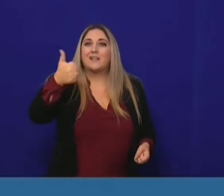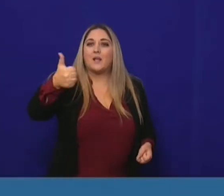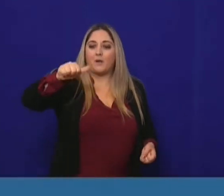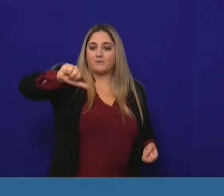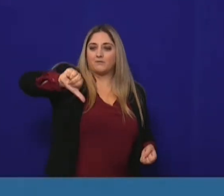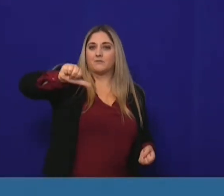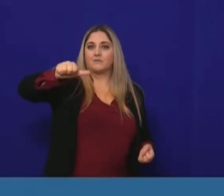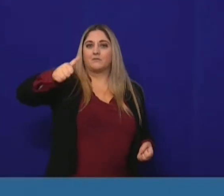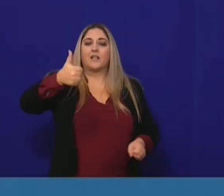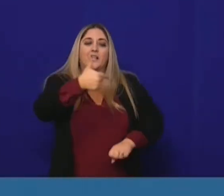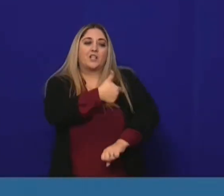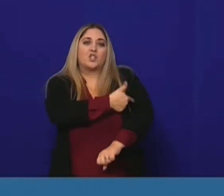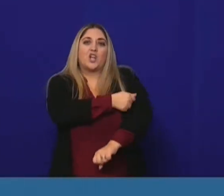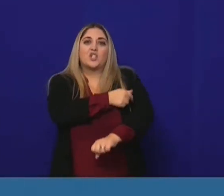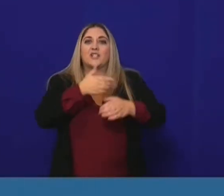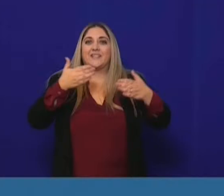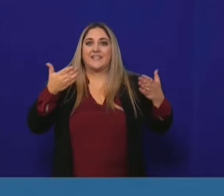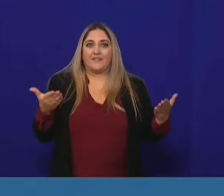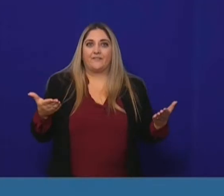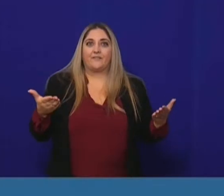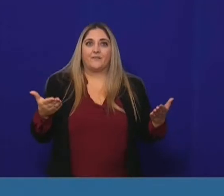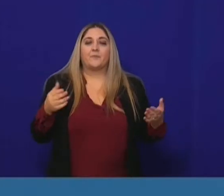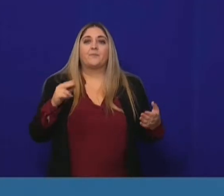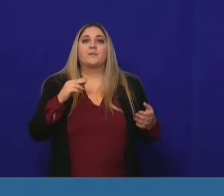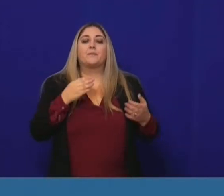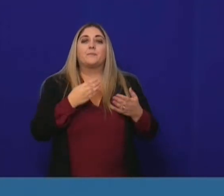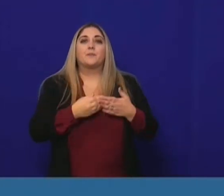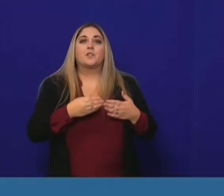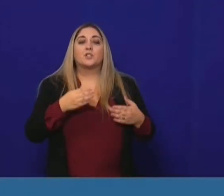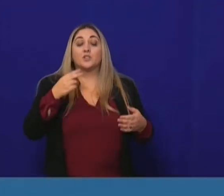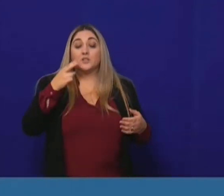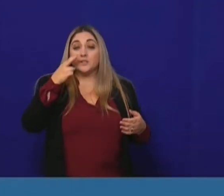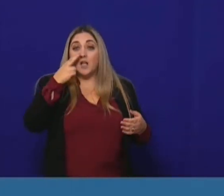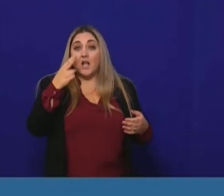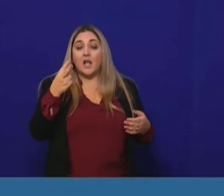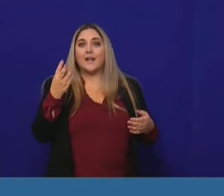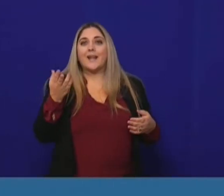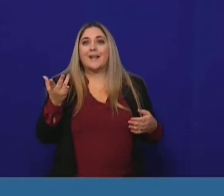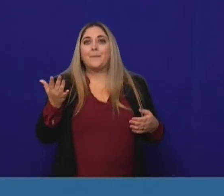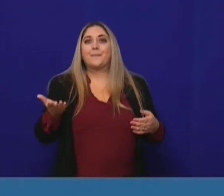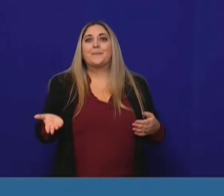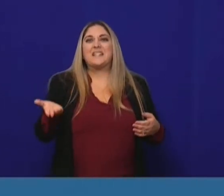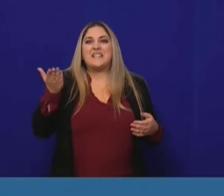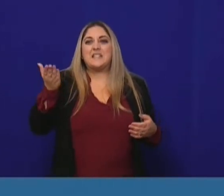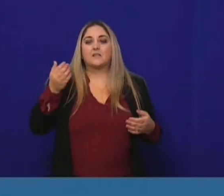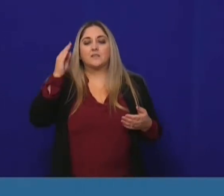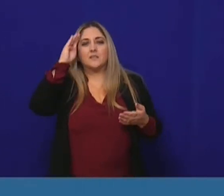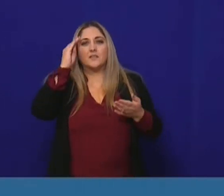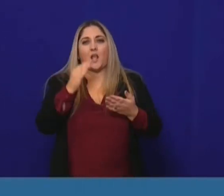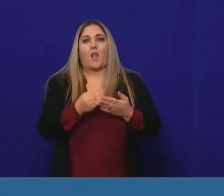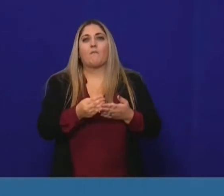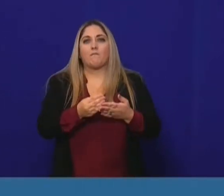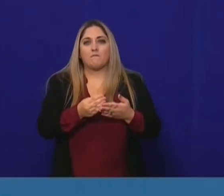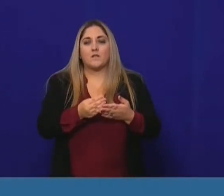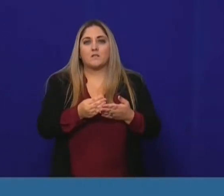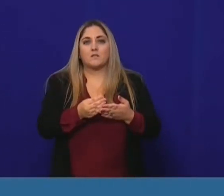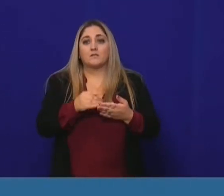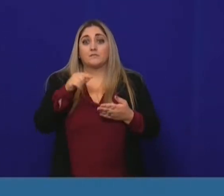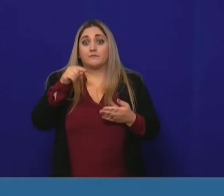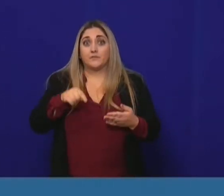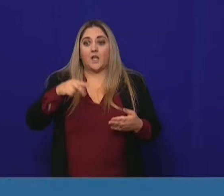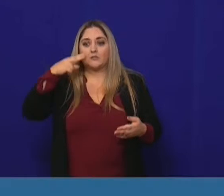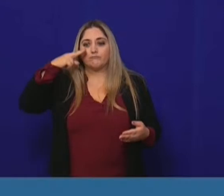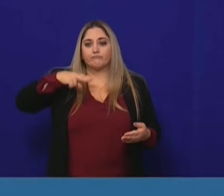studji li u r-riżultati tagħhom propju biex ikun hemm iktar assigurazzjoni li jkun hemm dan l-assessment li jkun